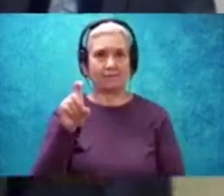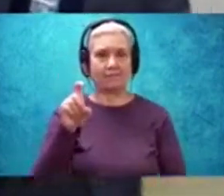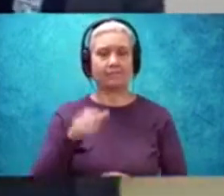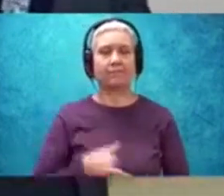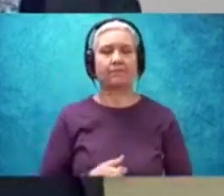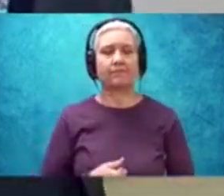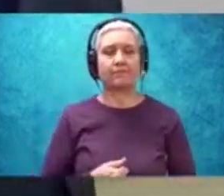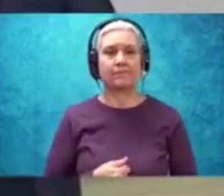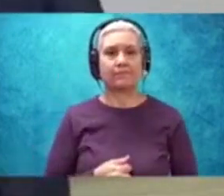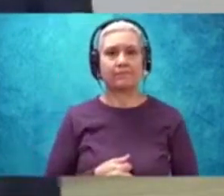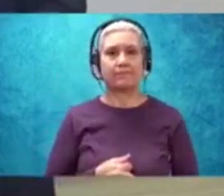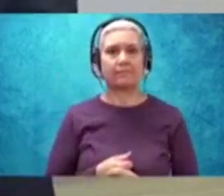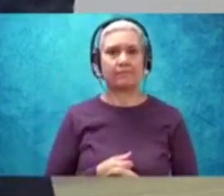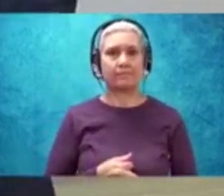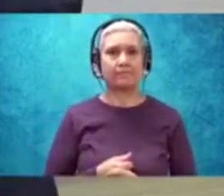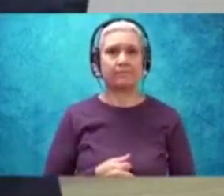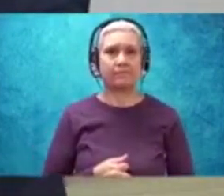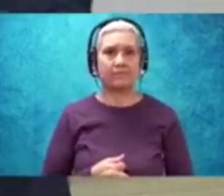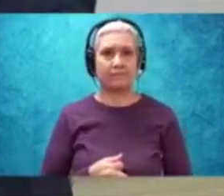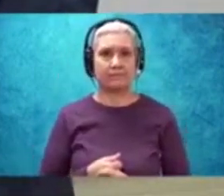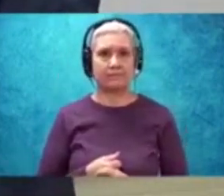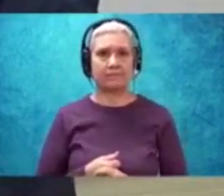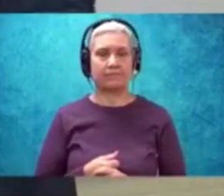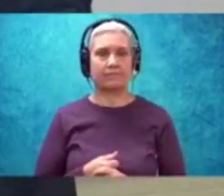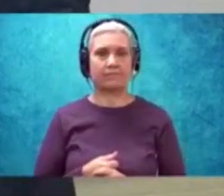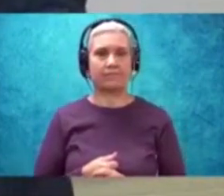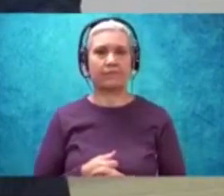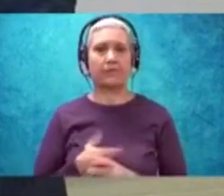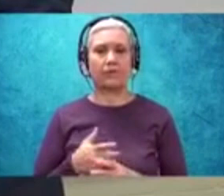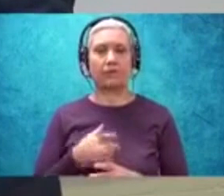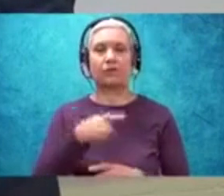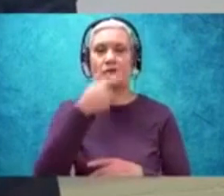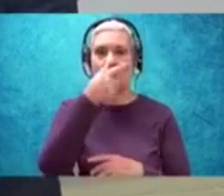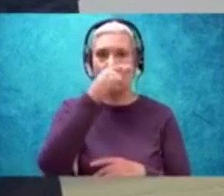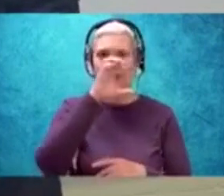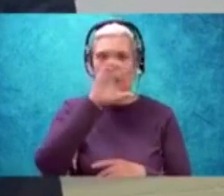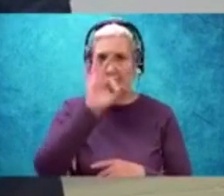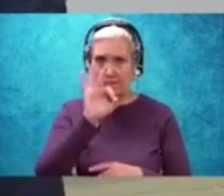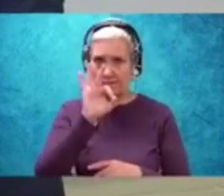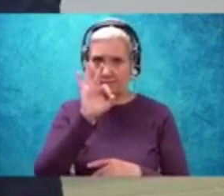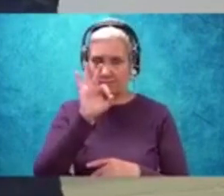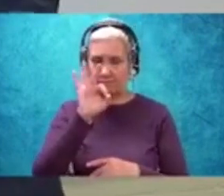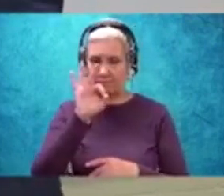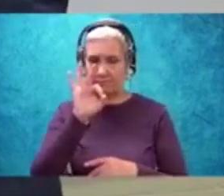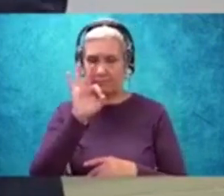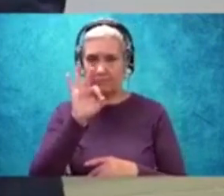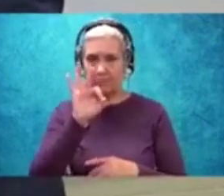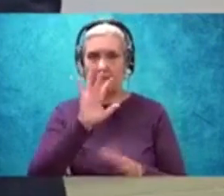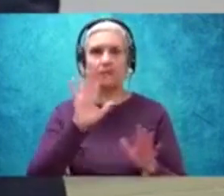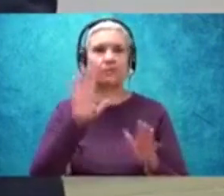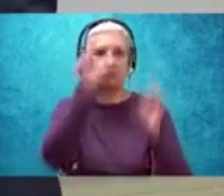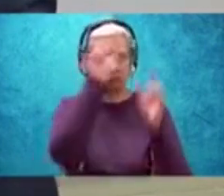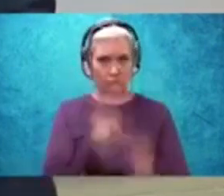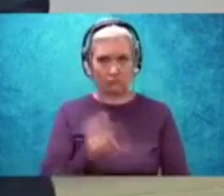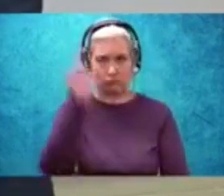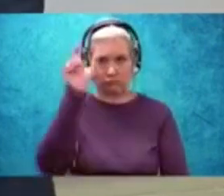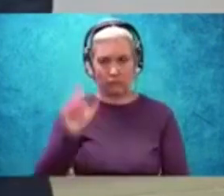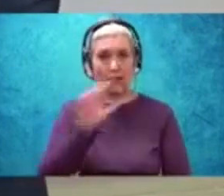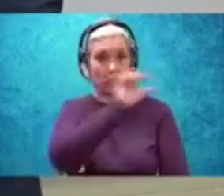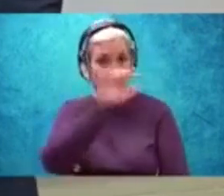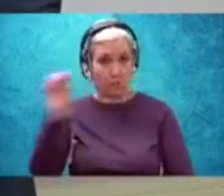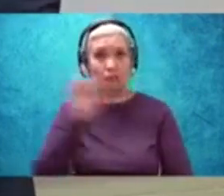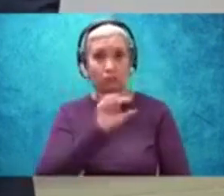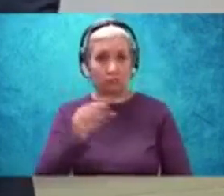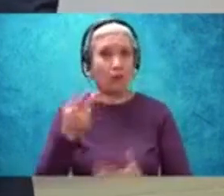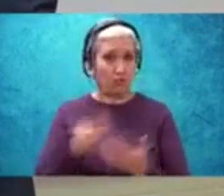And now, again, we're going to look for the greatest common factor along each of these columns and rows.